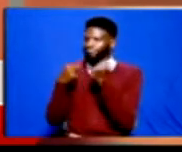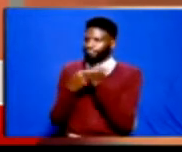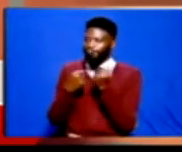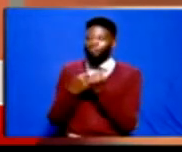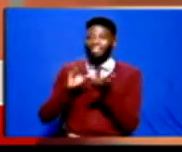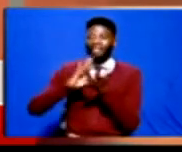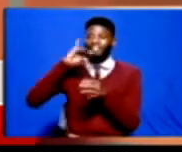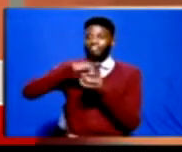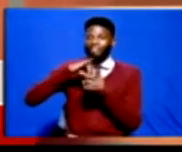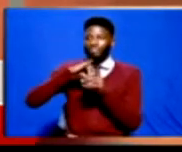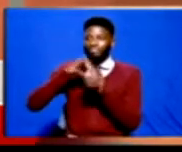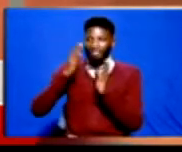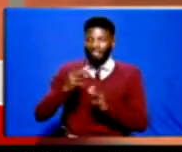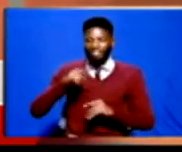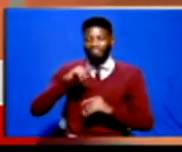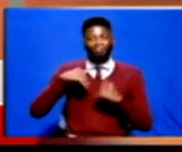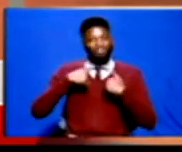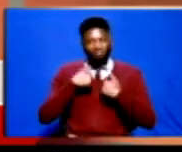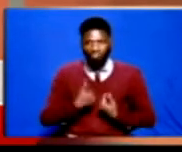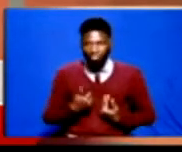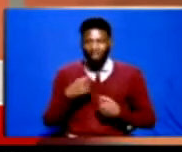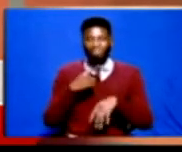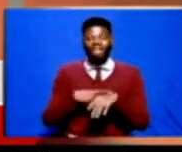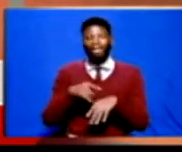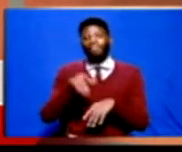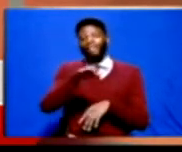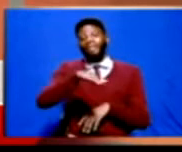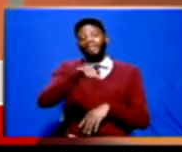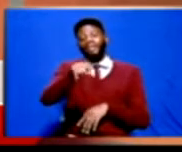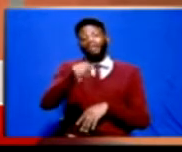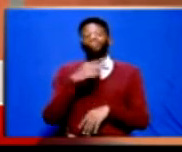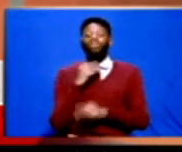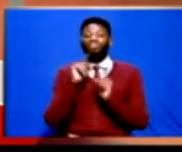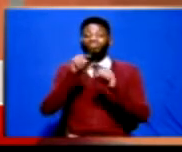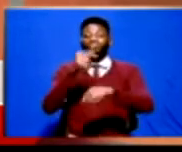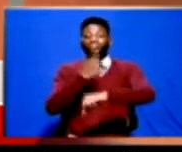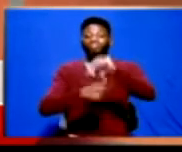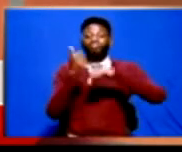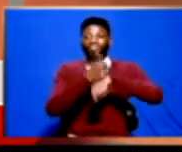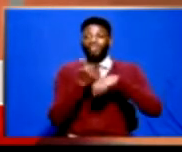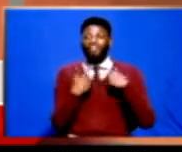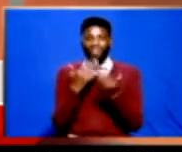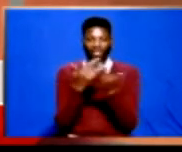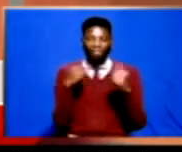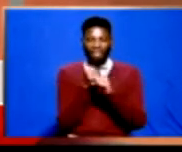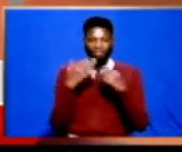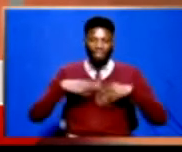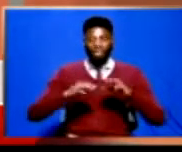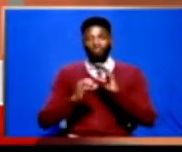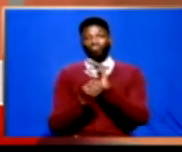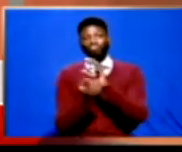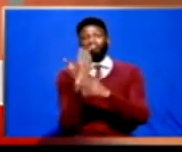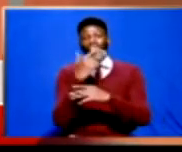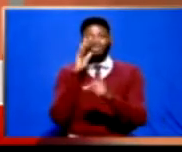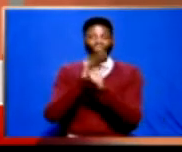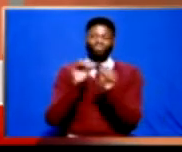wary of an investment destination if they find that there are some things that are making people not be able to thrive as much. And like I said,